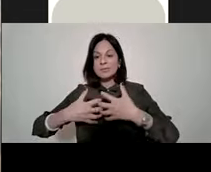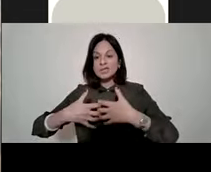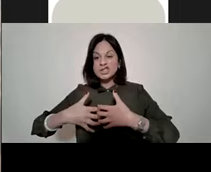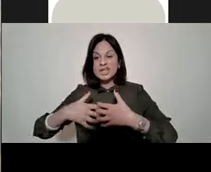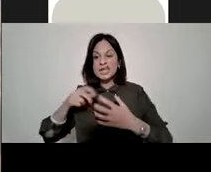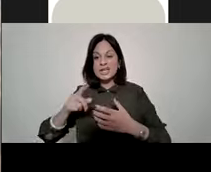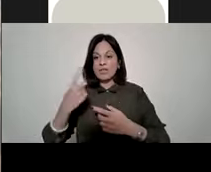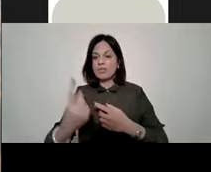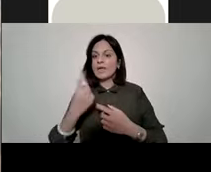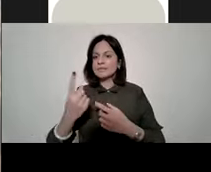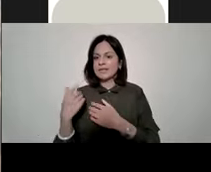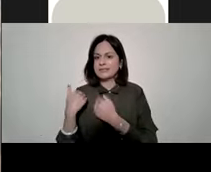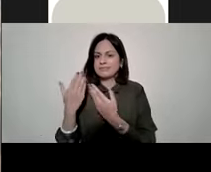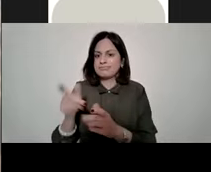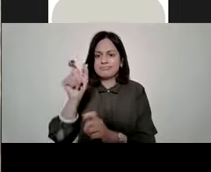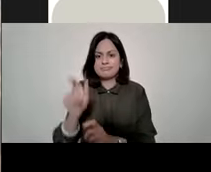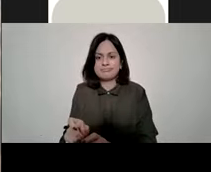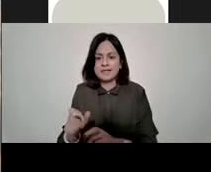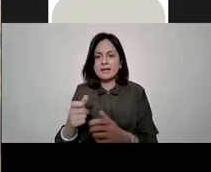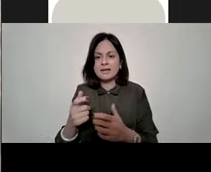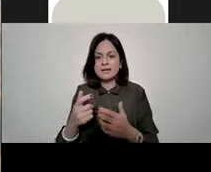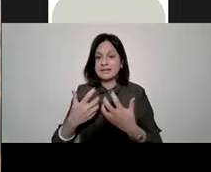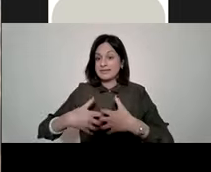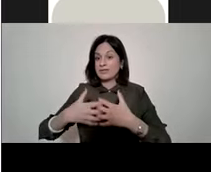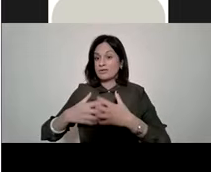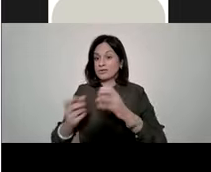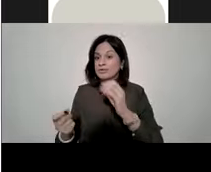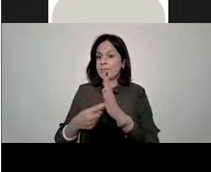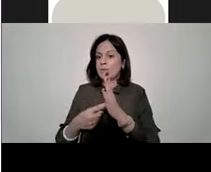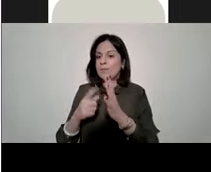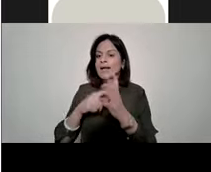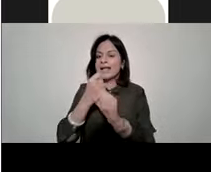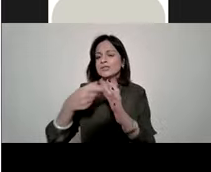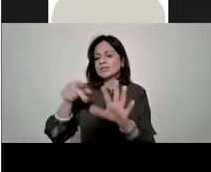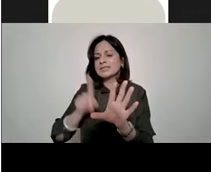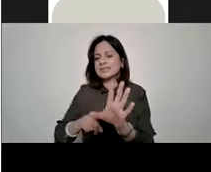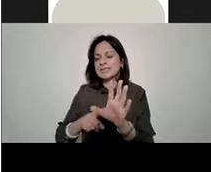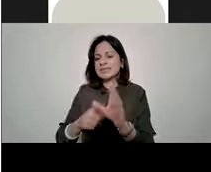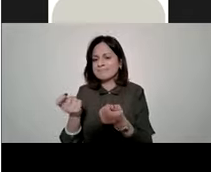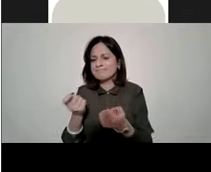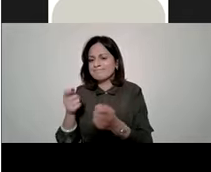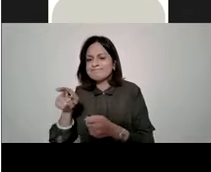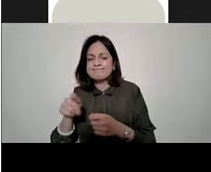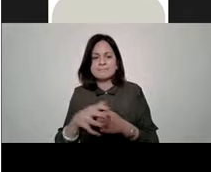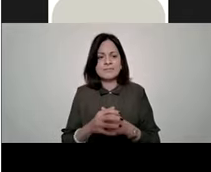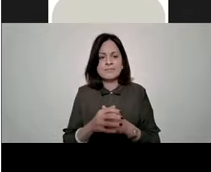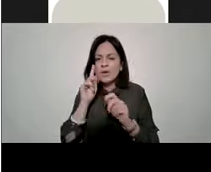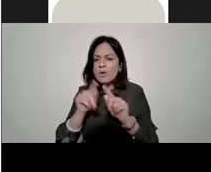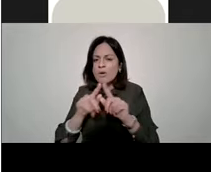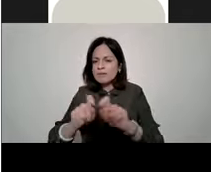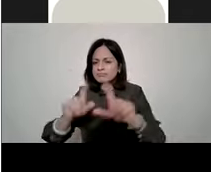the primary agency. And technology is seen to have the primary agency. So what might this look like for